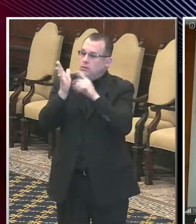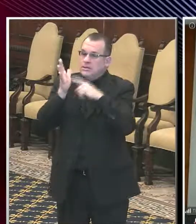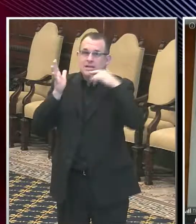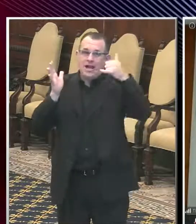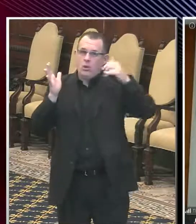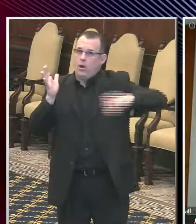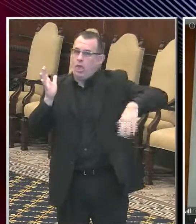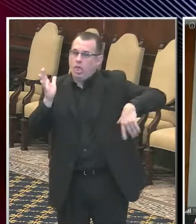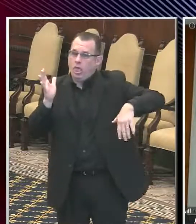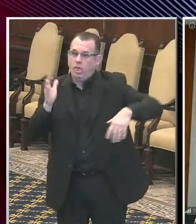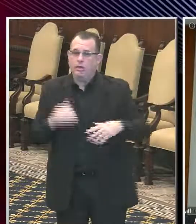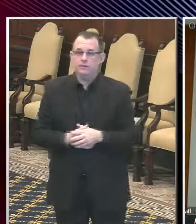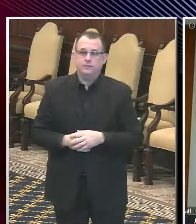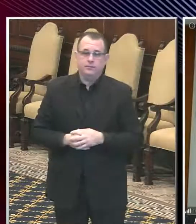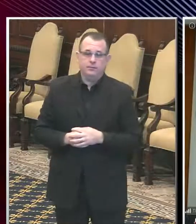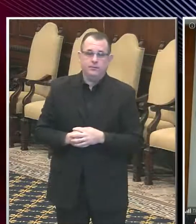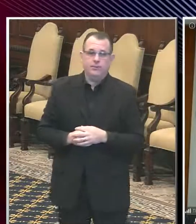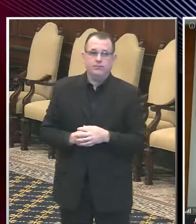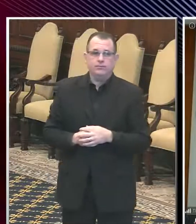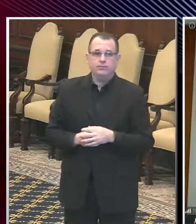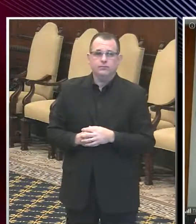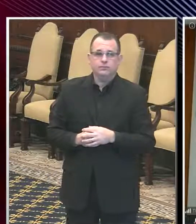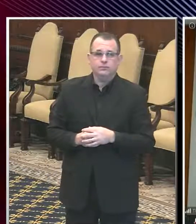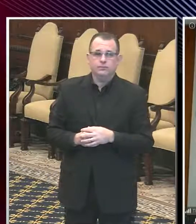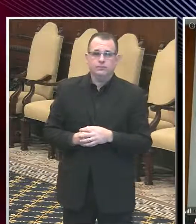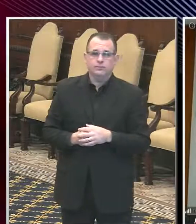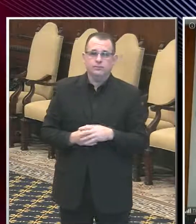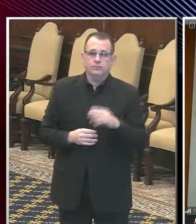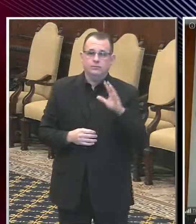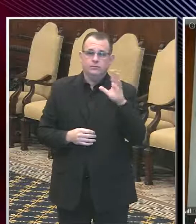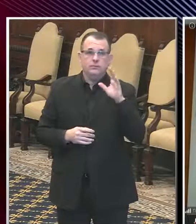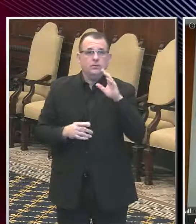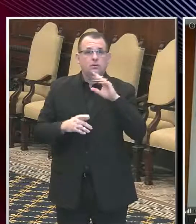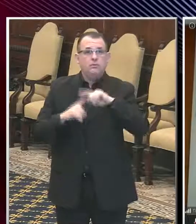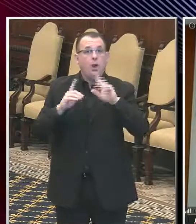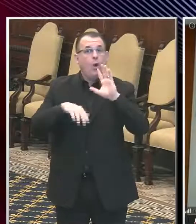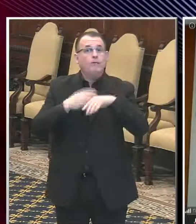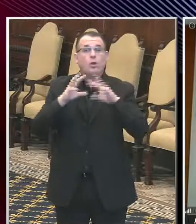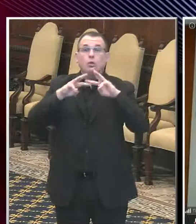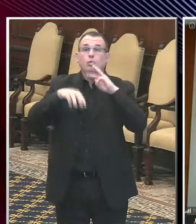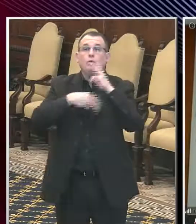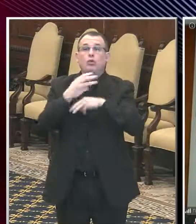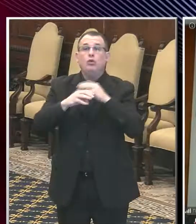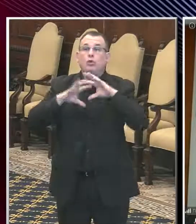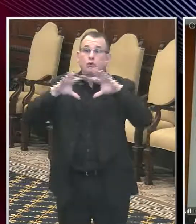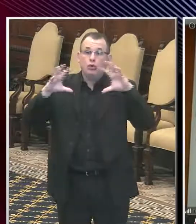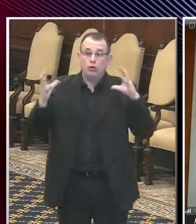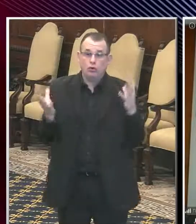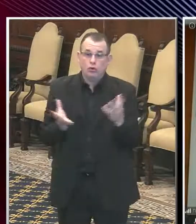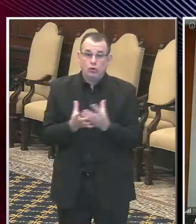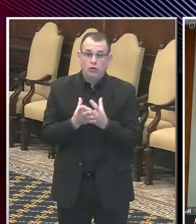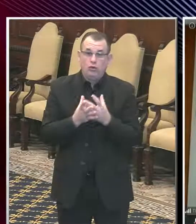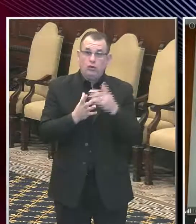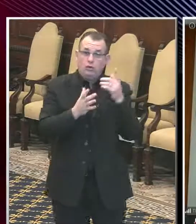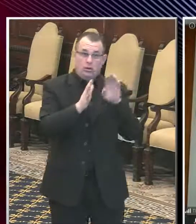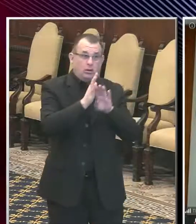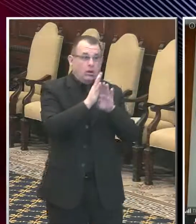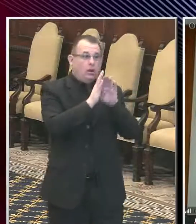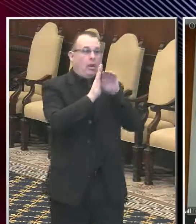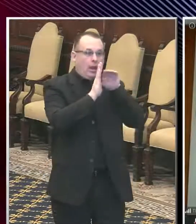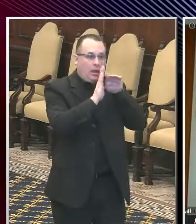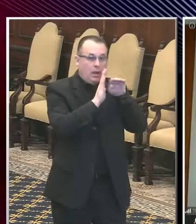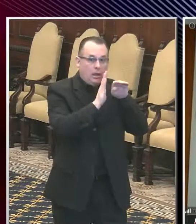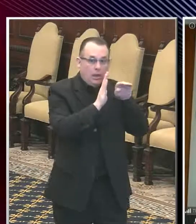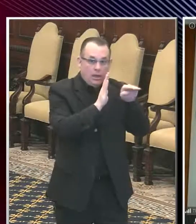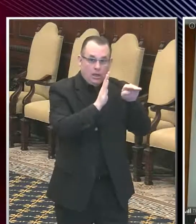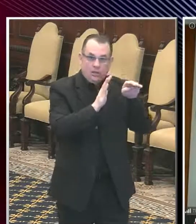put in the plan for advancing to yellow. Overall, though, I'd say the fact that we have a level case count means that it's a sign that we're making progress. We're no longer seeing